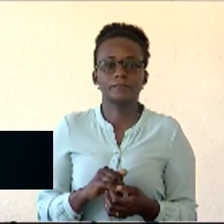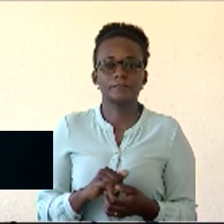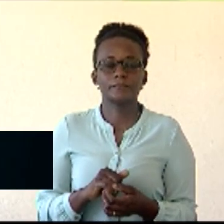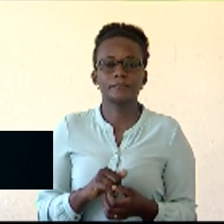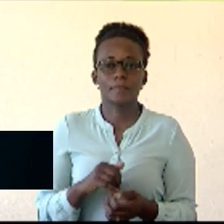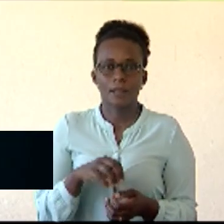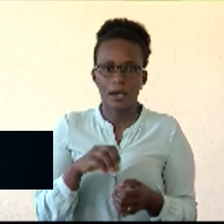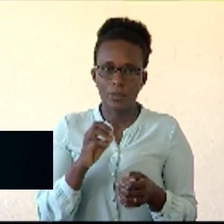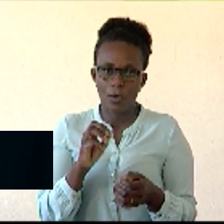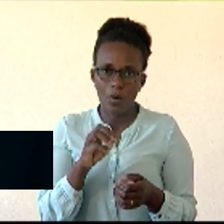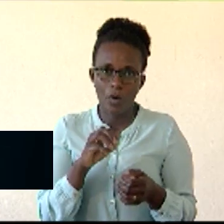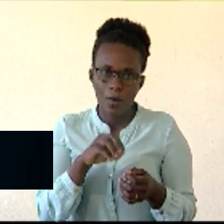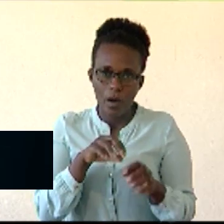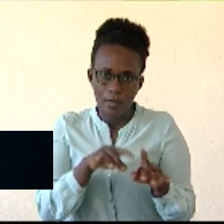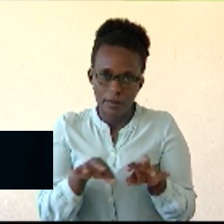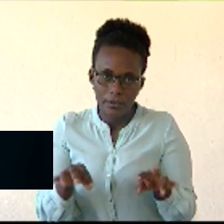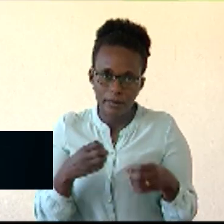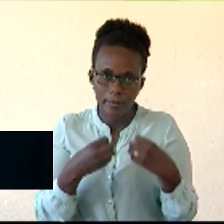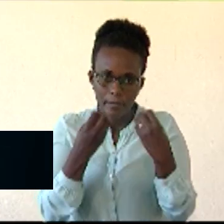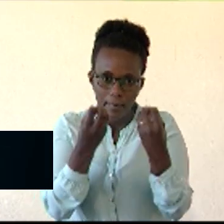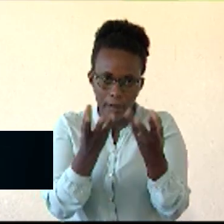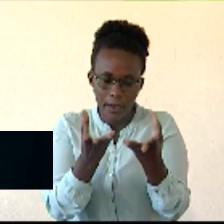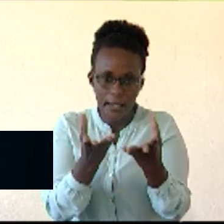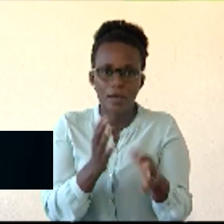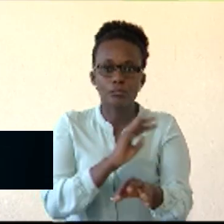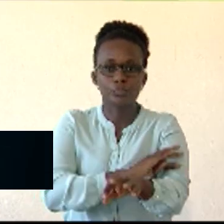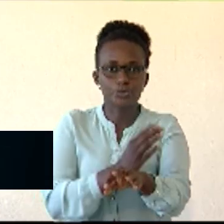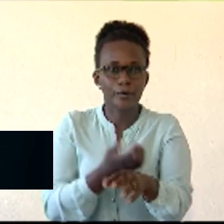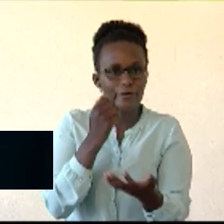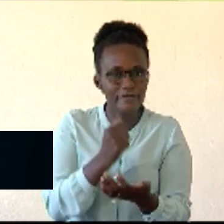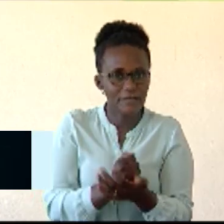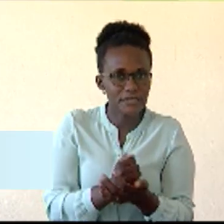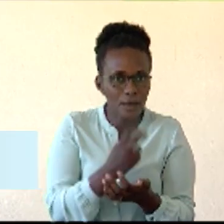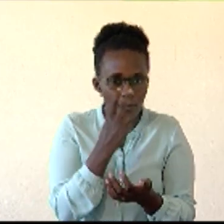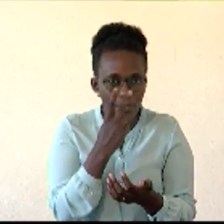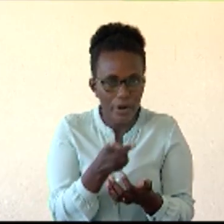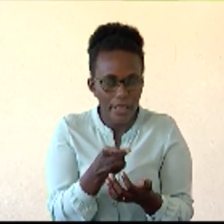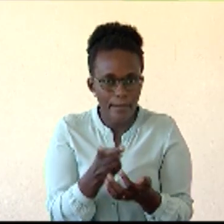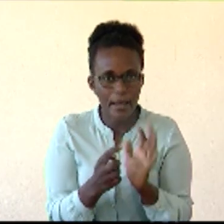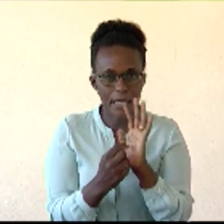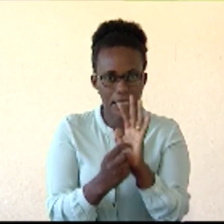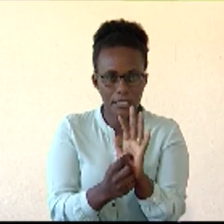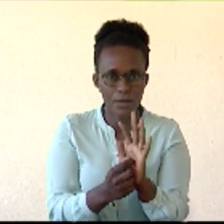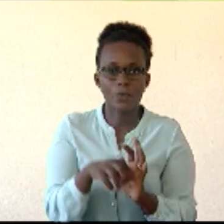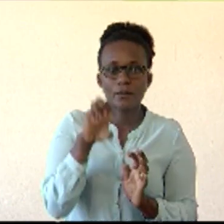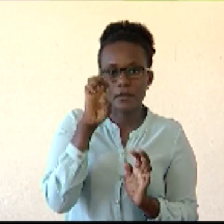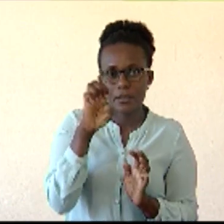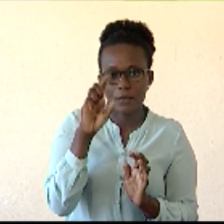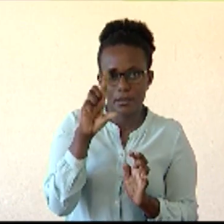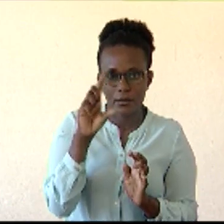then look at the more uses. There are so many of them. I've not mentioned all of them, but I've just tried to give you